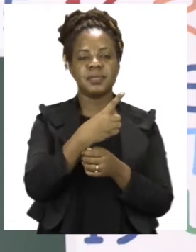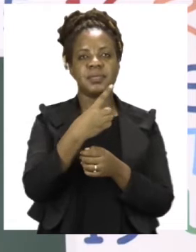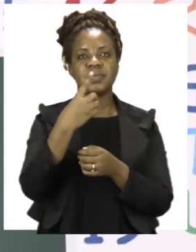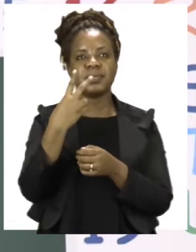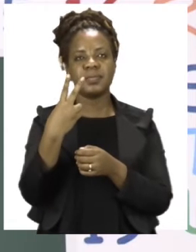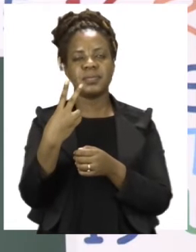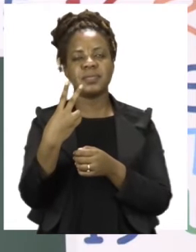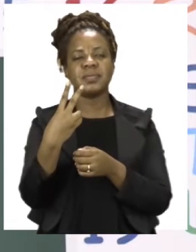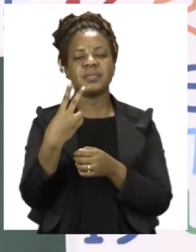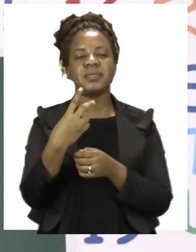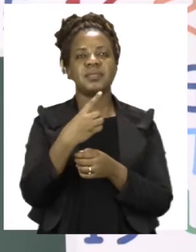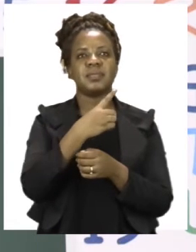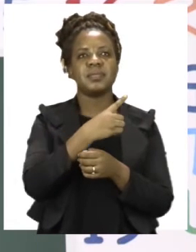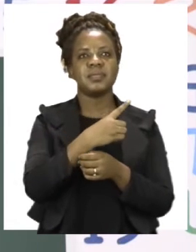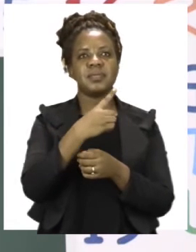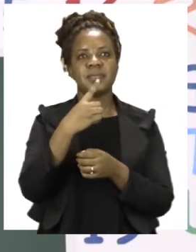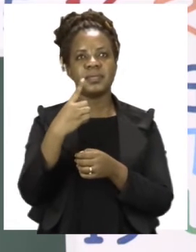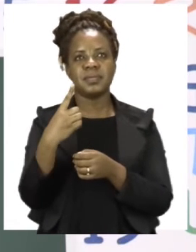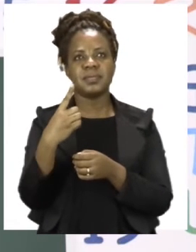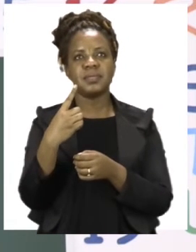12, 11,